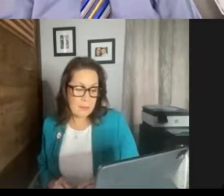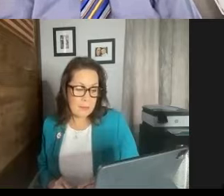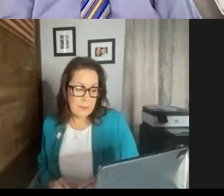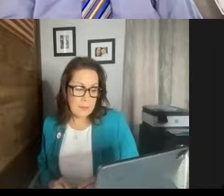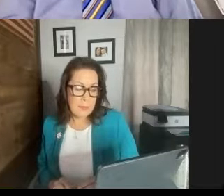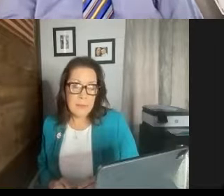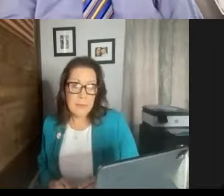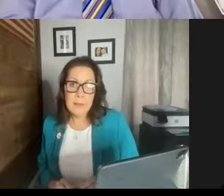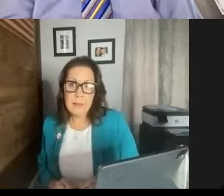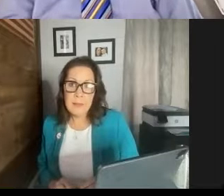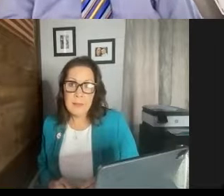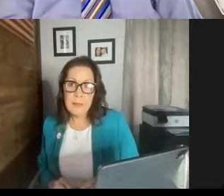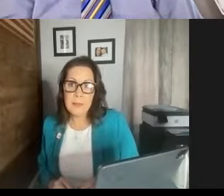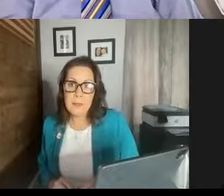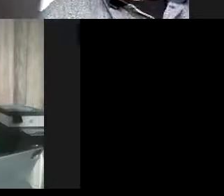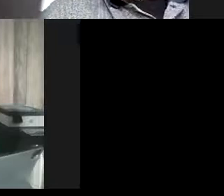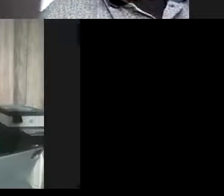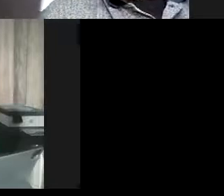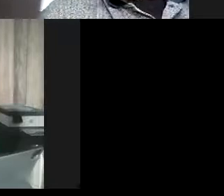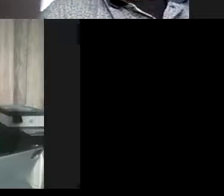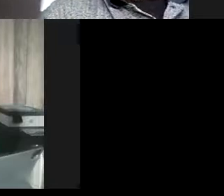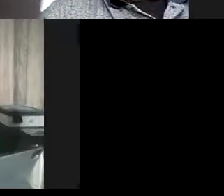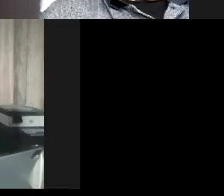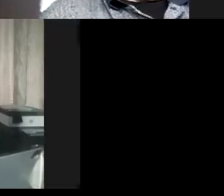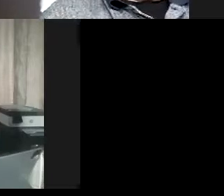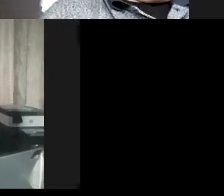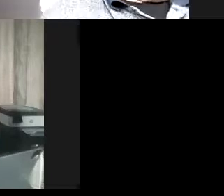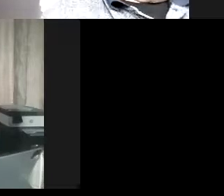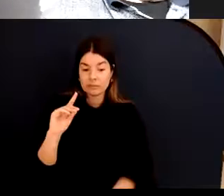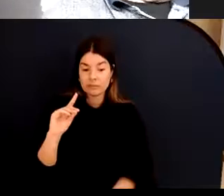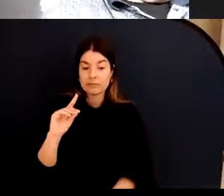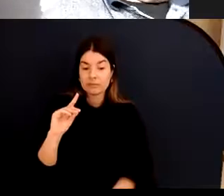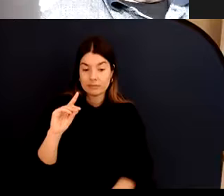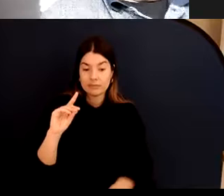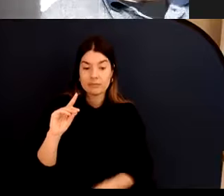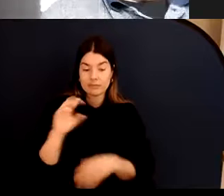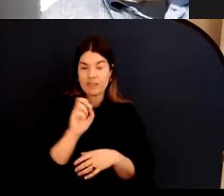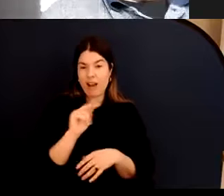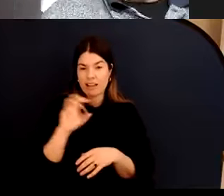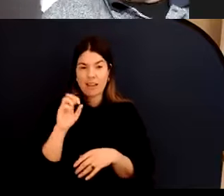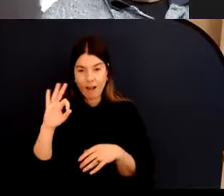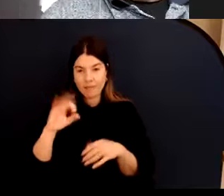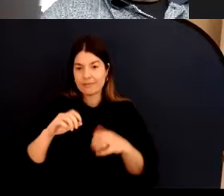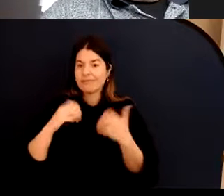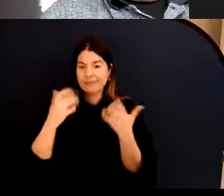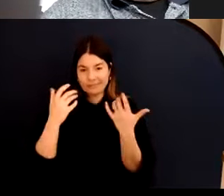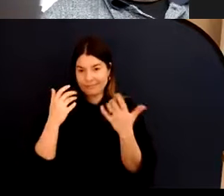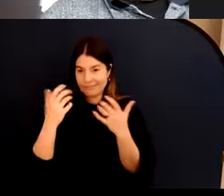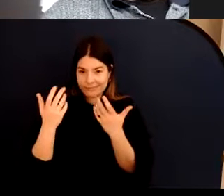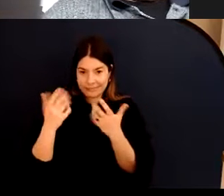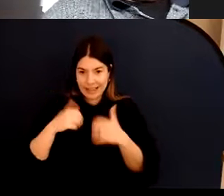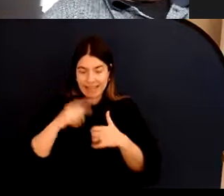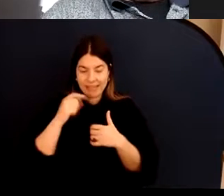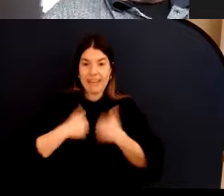My name is Michael Good. I'm a on and off lifelong resident of District 2. My